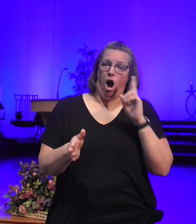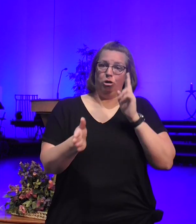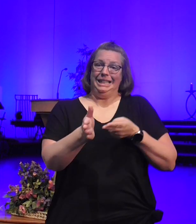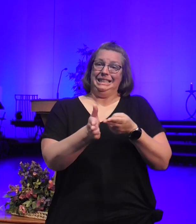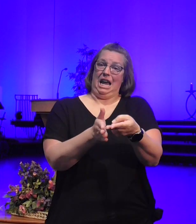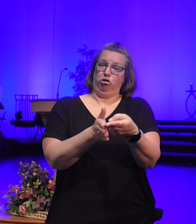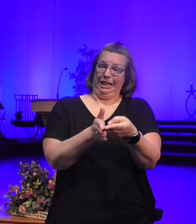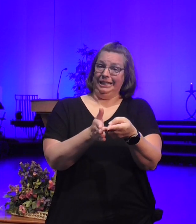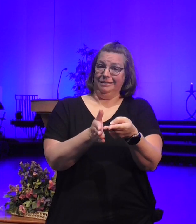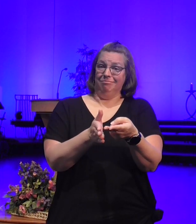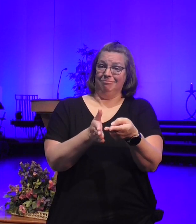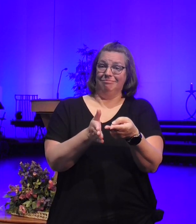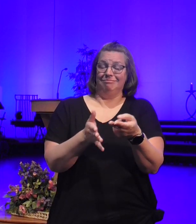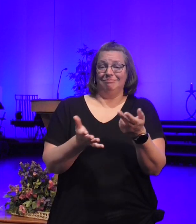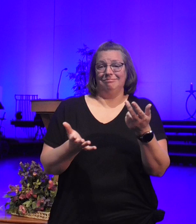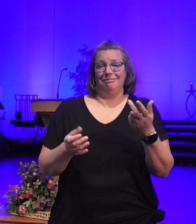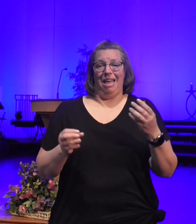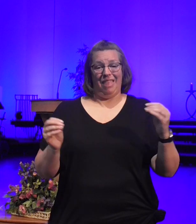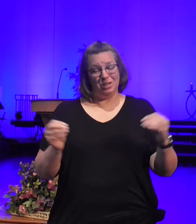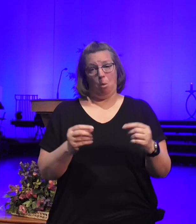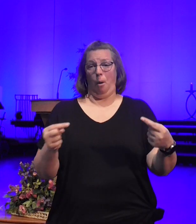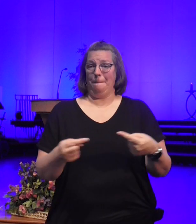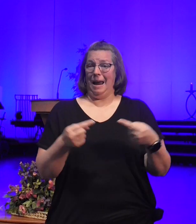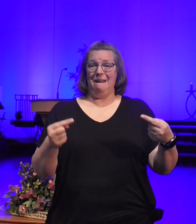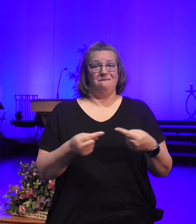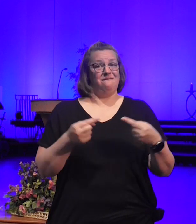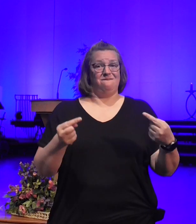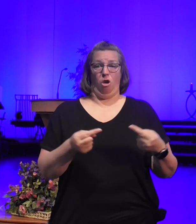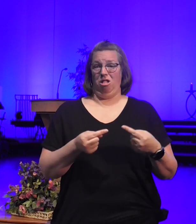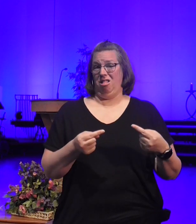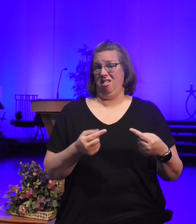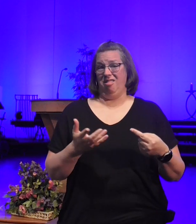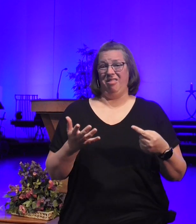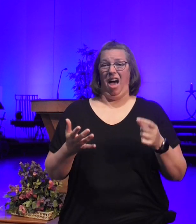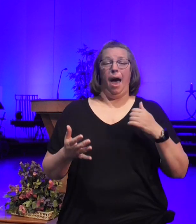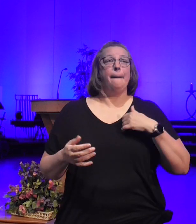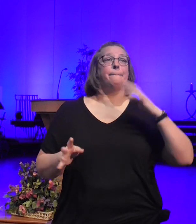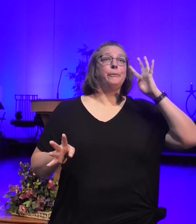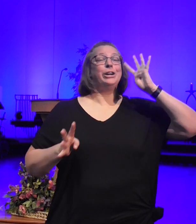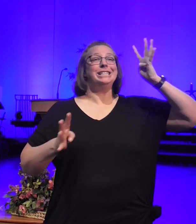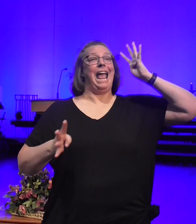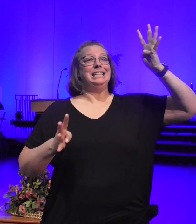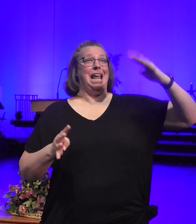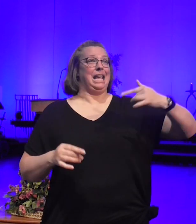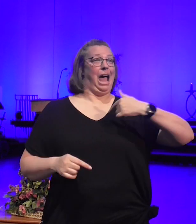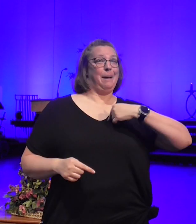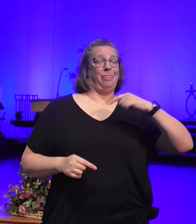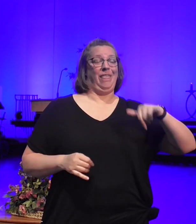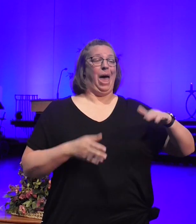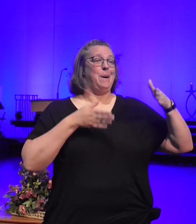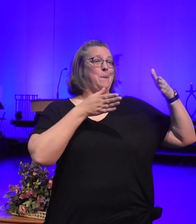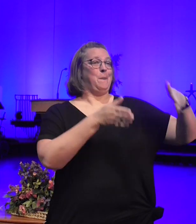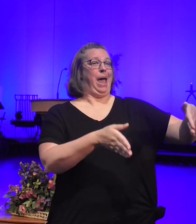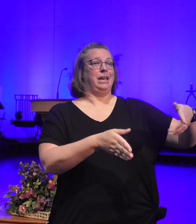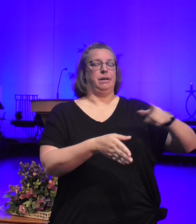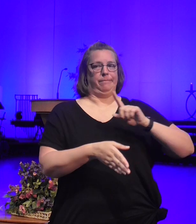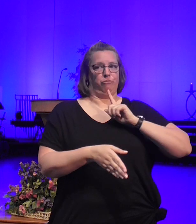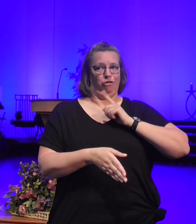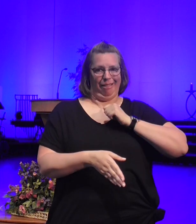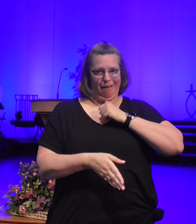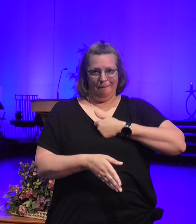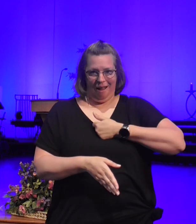often nothing more painful than that lack of integrity. I'm pretending that I'm this way, but I'm really